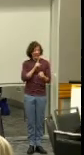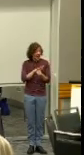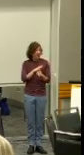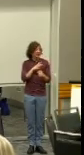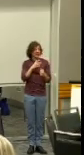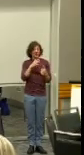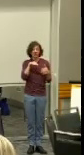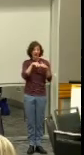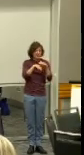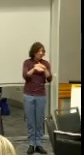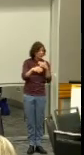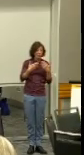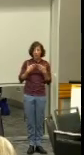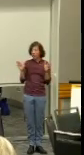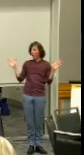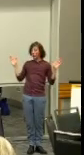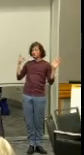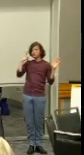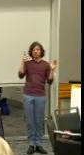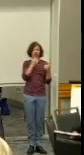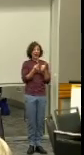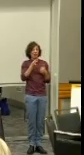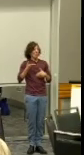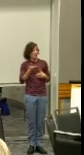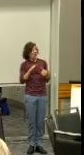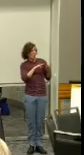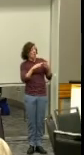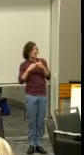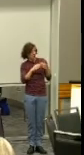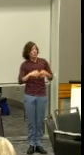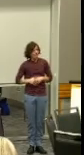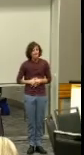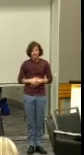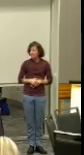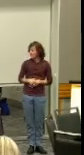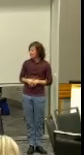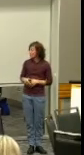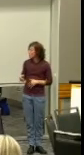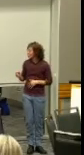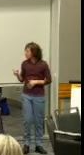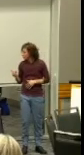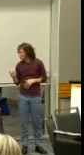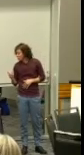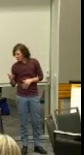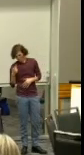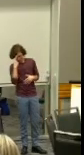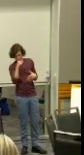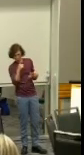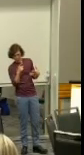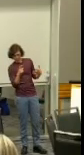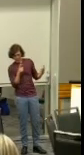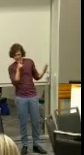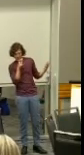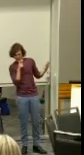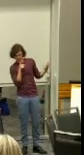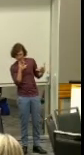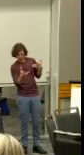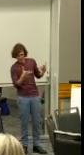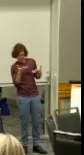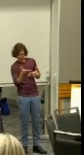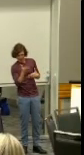and open to everybody in the community for sure. But as far as like who's going to be there, we